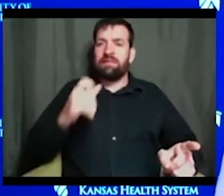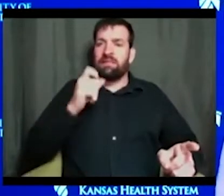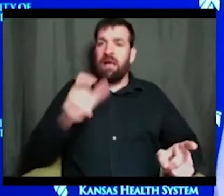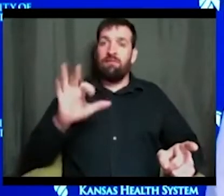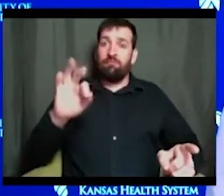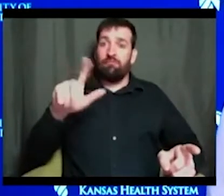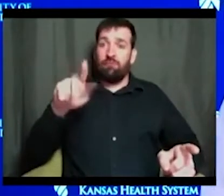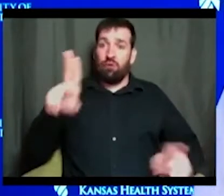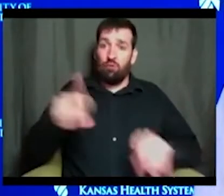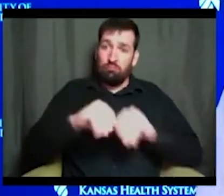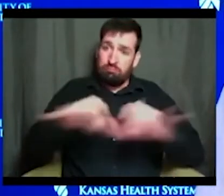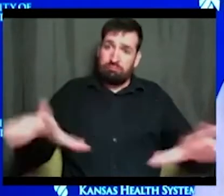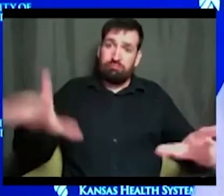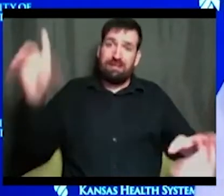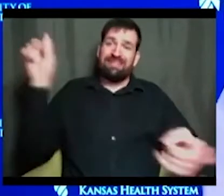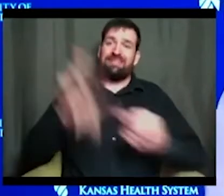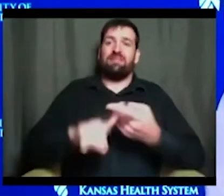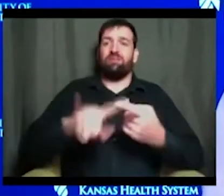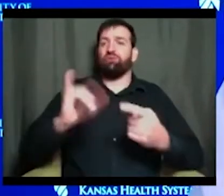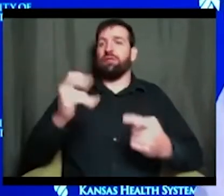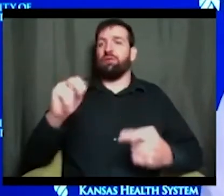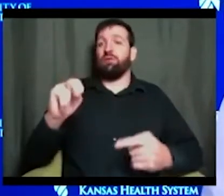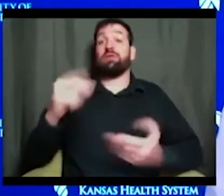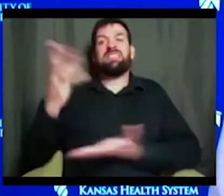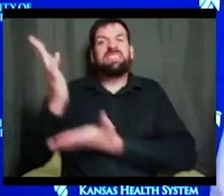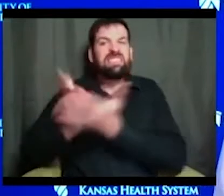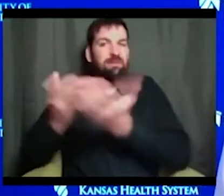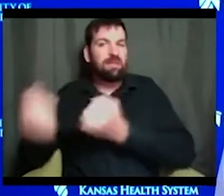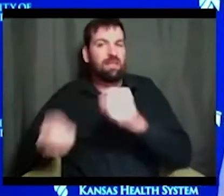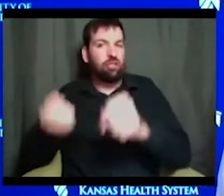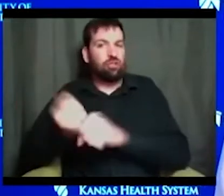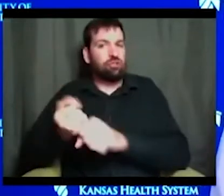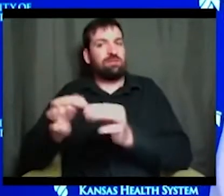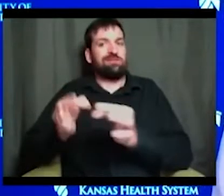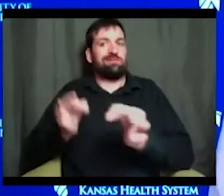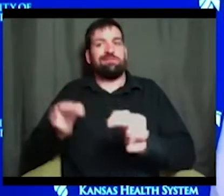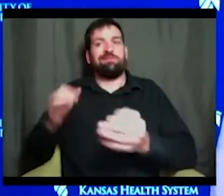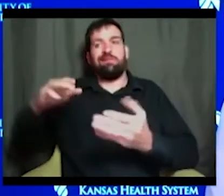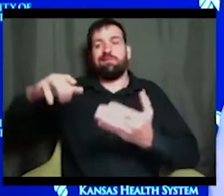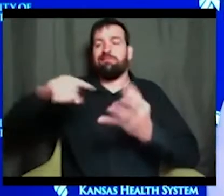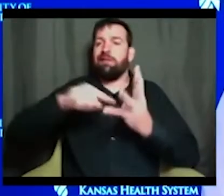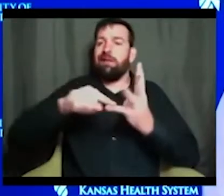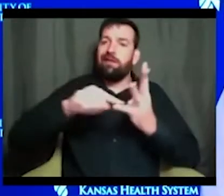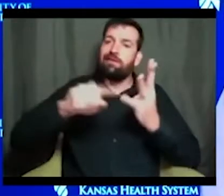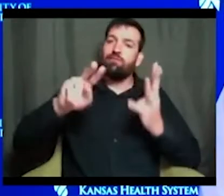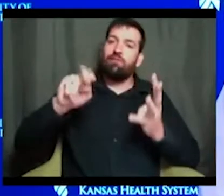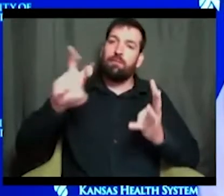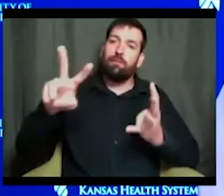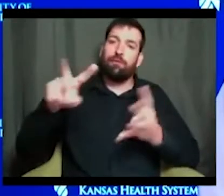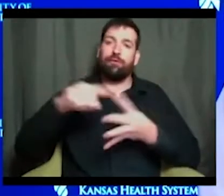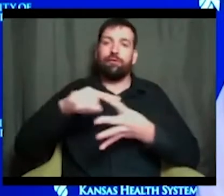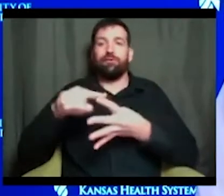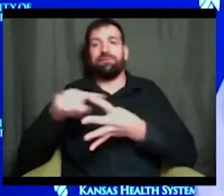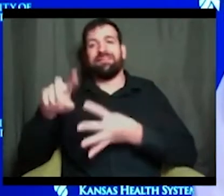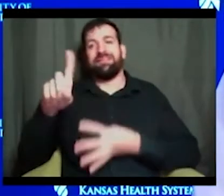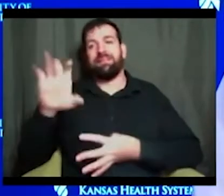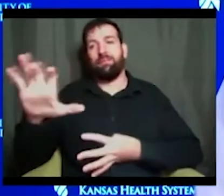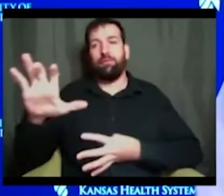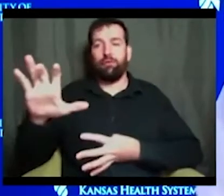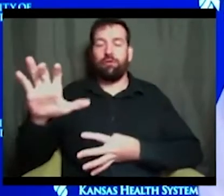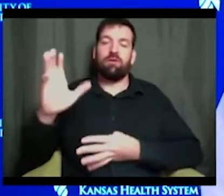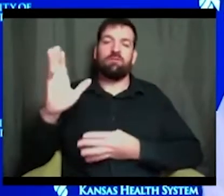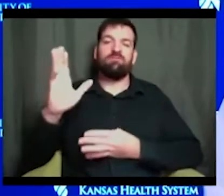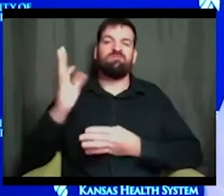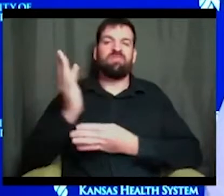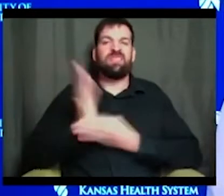after January. Some years we have earlier, late November, early December types of peaks,